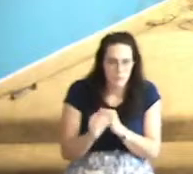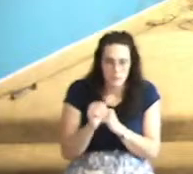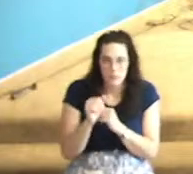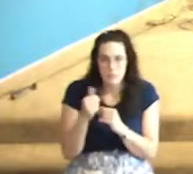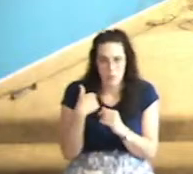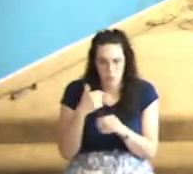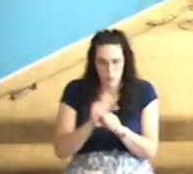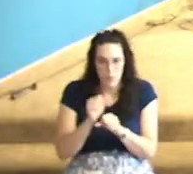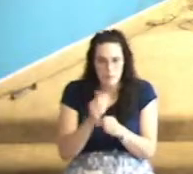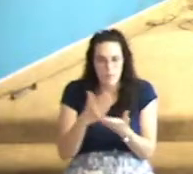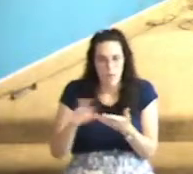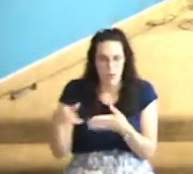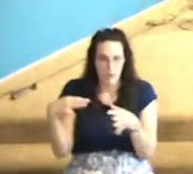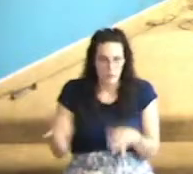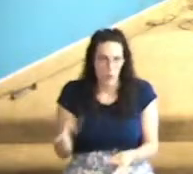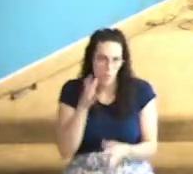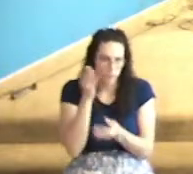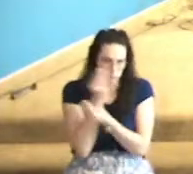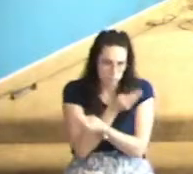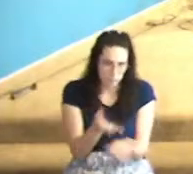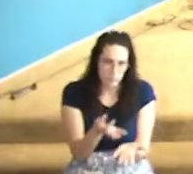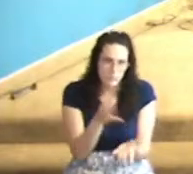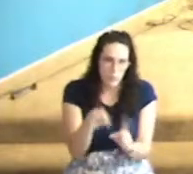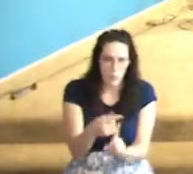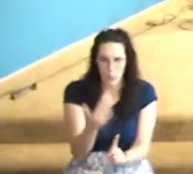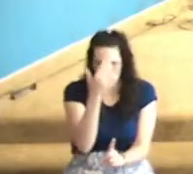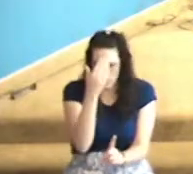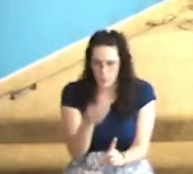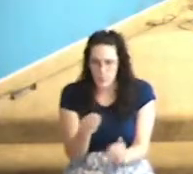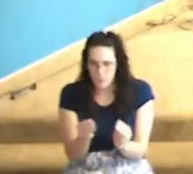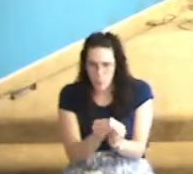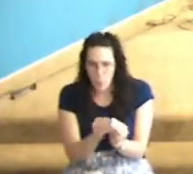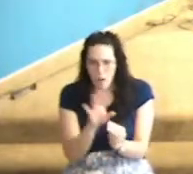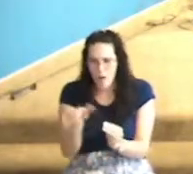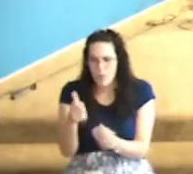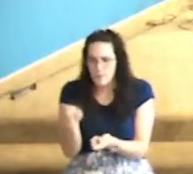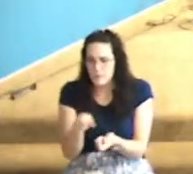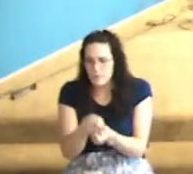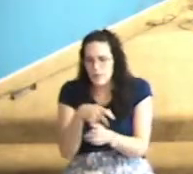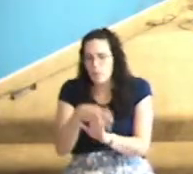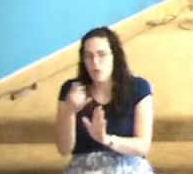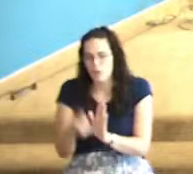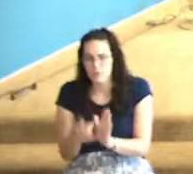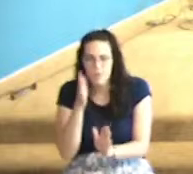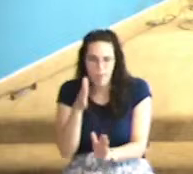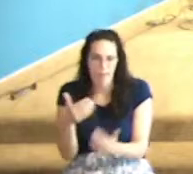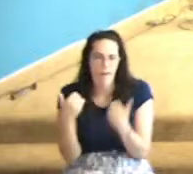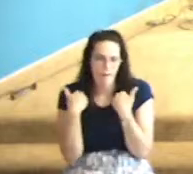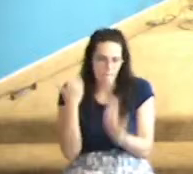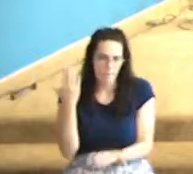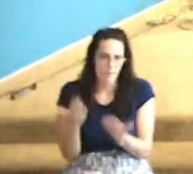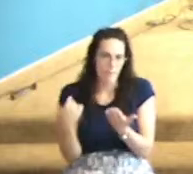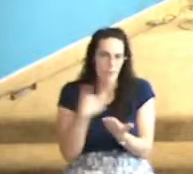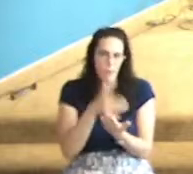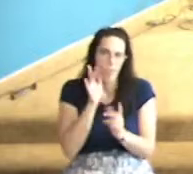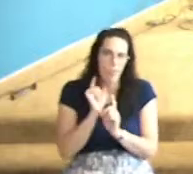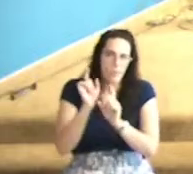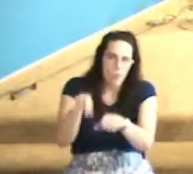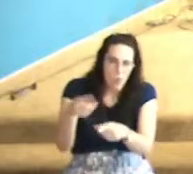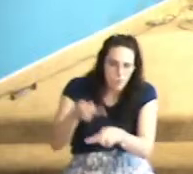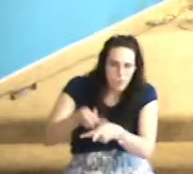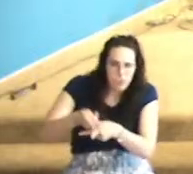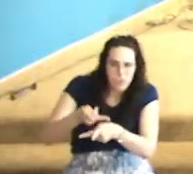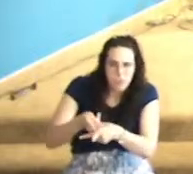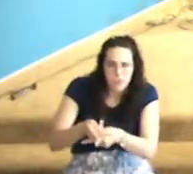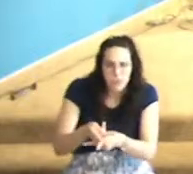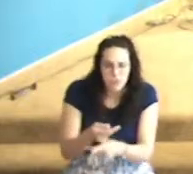on some other details that we'll be communicating when we know some more on some other specific projects that we may go out and take